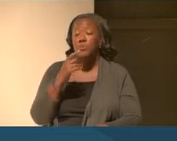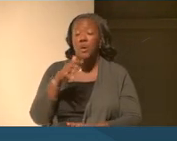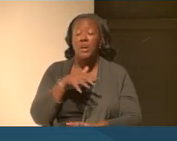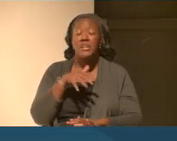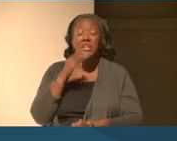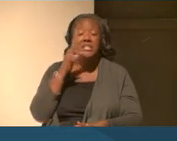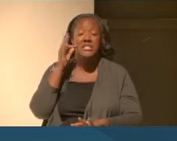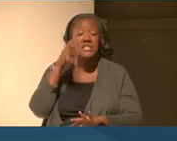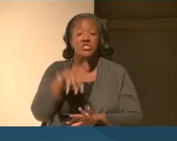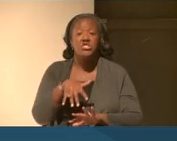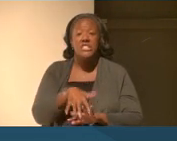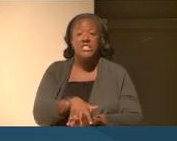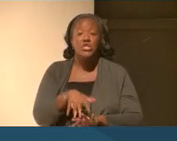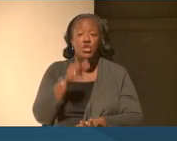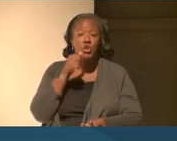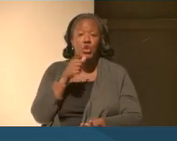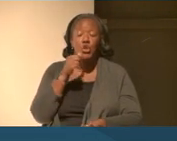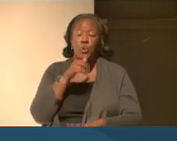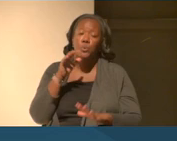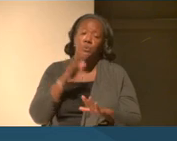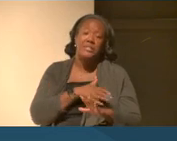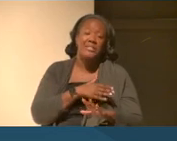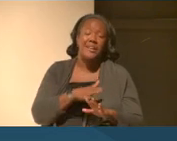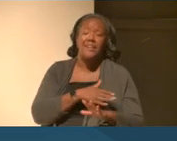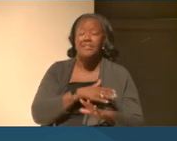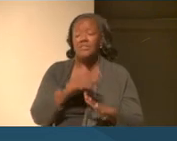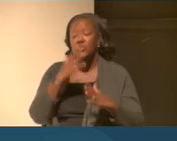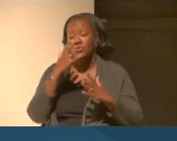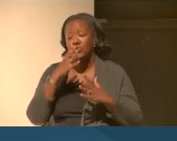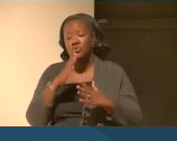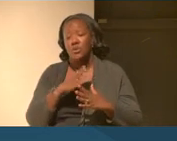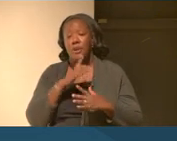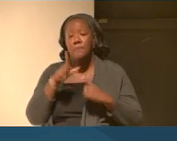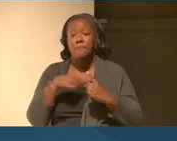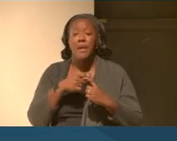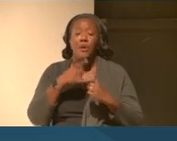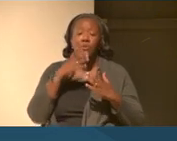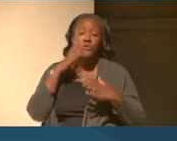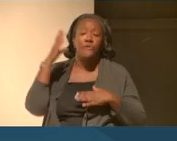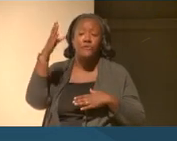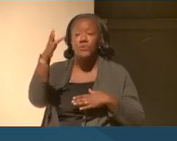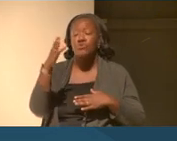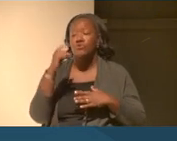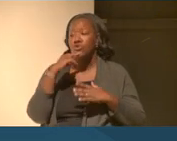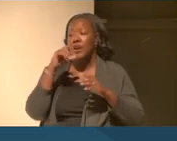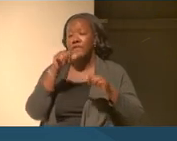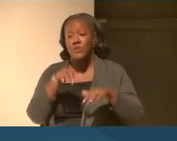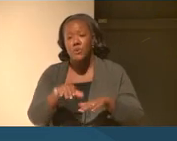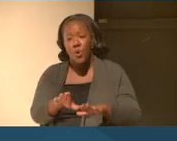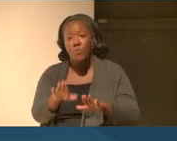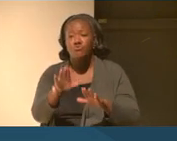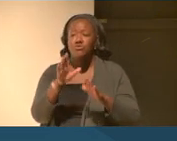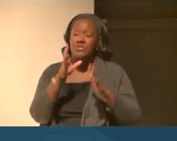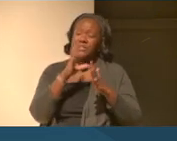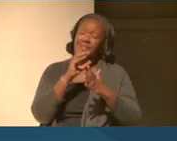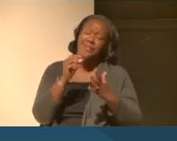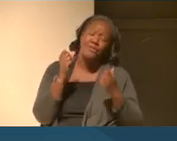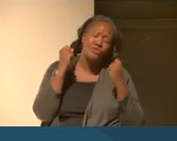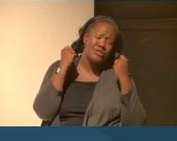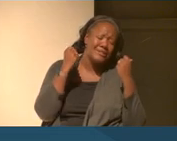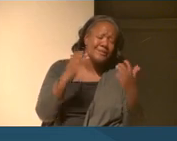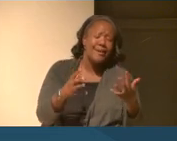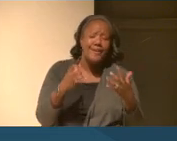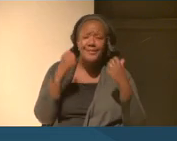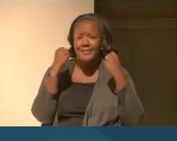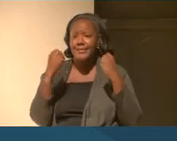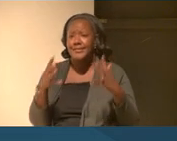sang these amazing haunting songs about the future of the ocean in the Pacific Northwest where she lived. I mean, there's just tons and